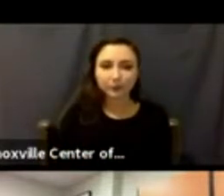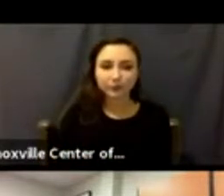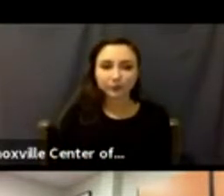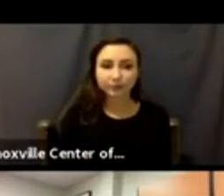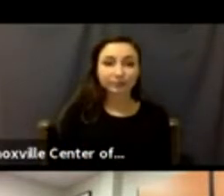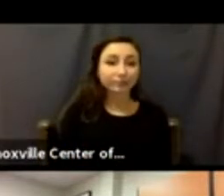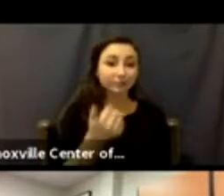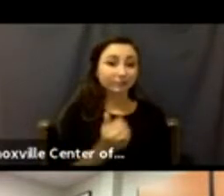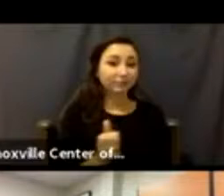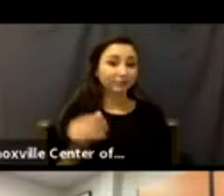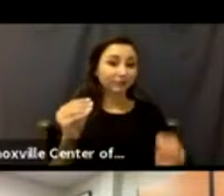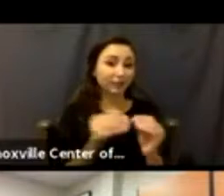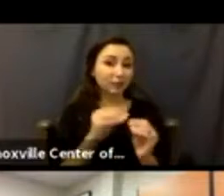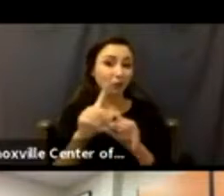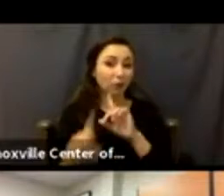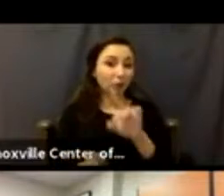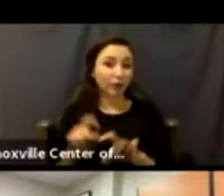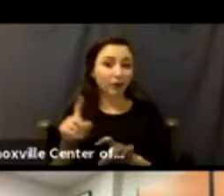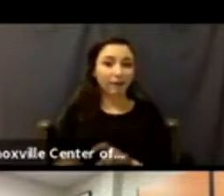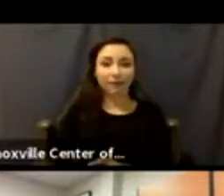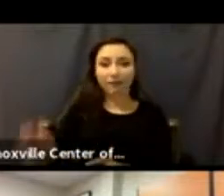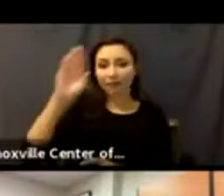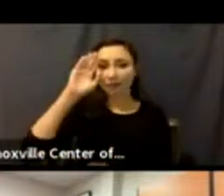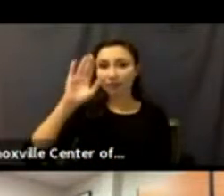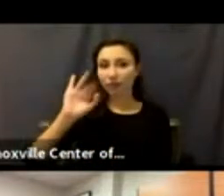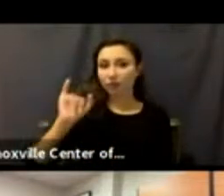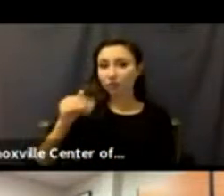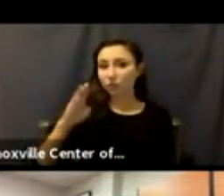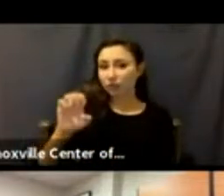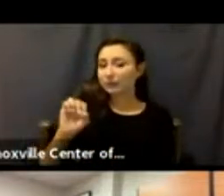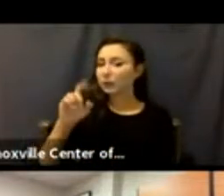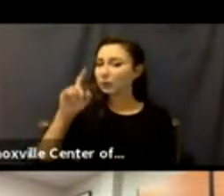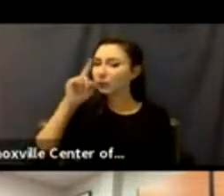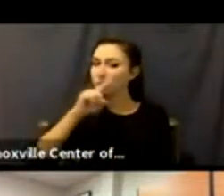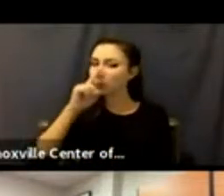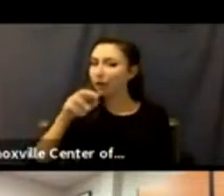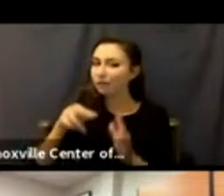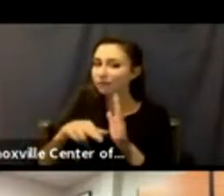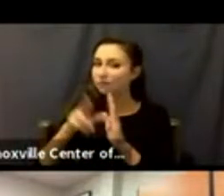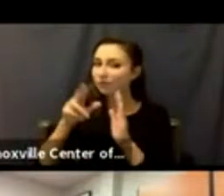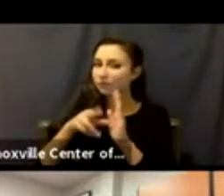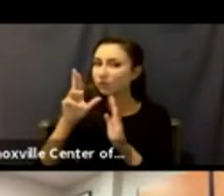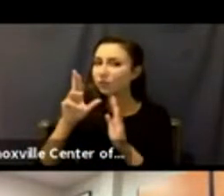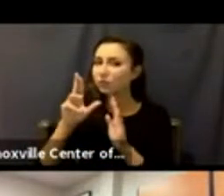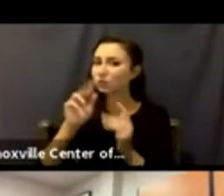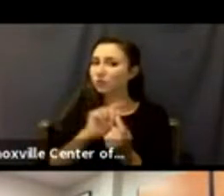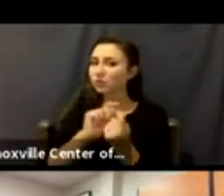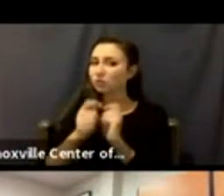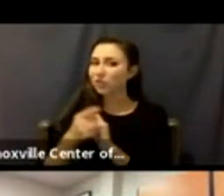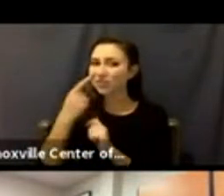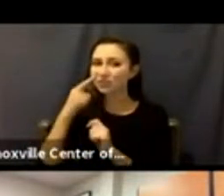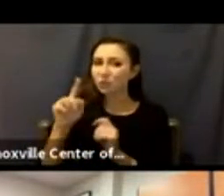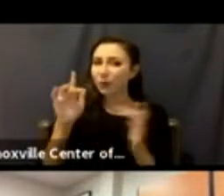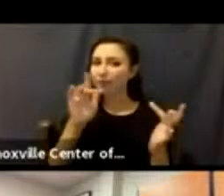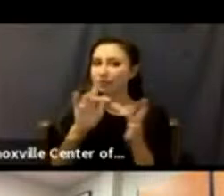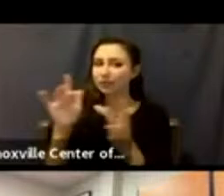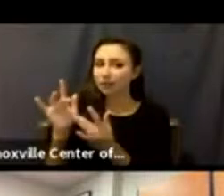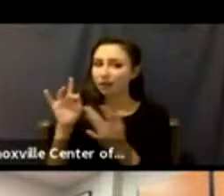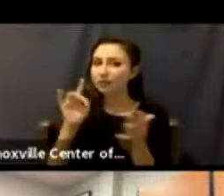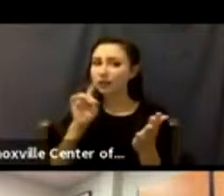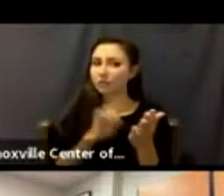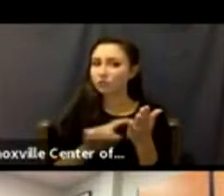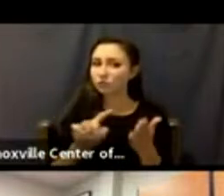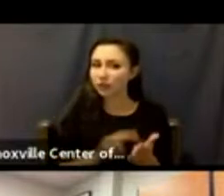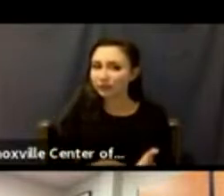Any other questions? Yeah, Dr. Buchanan, would you mind just giving an overview of the changes in the contact tracing, please, for everyone?